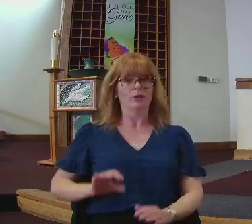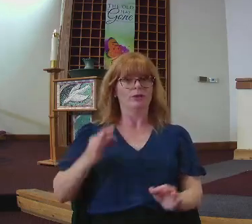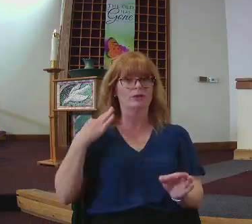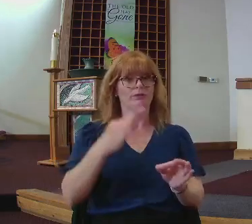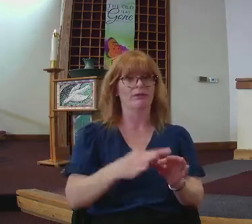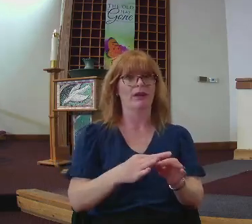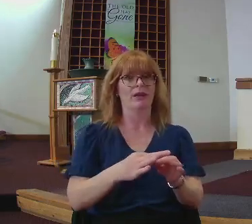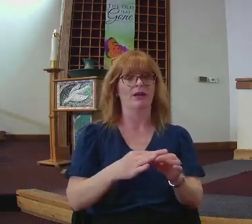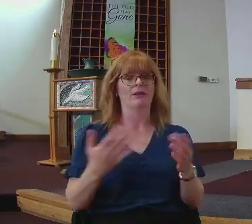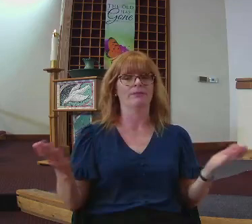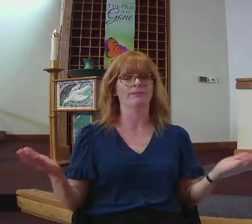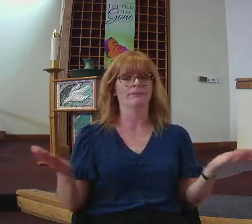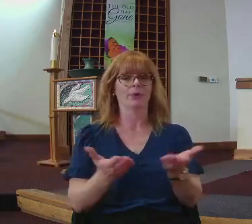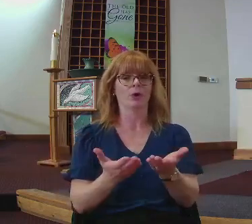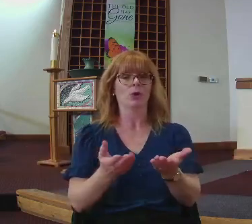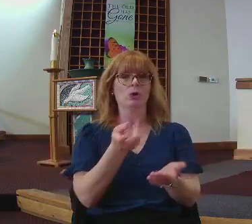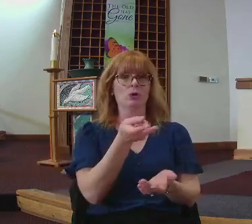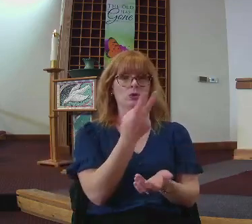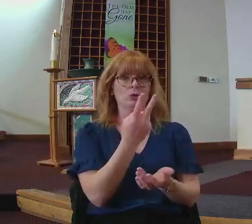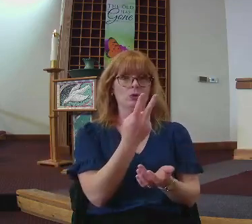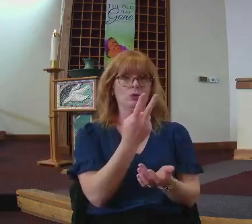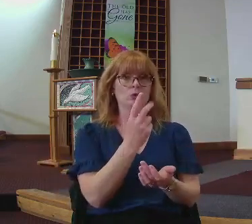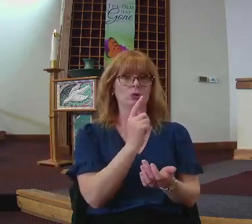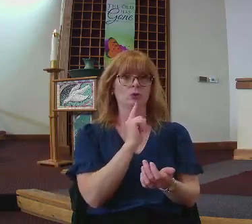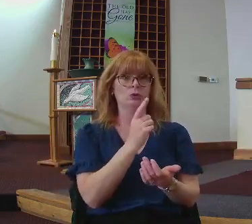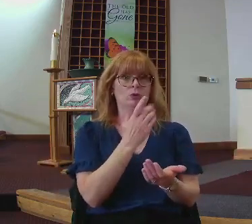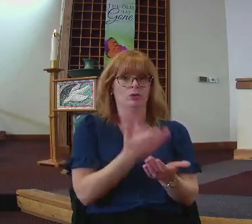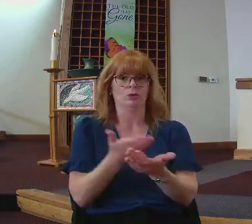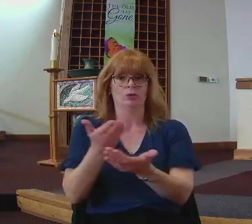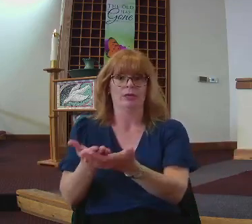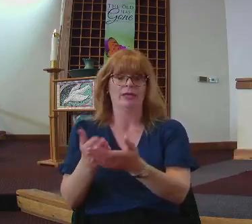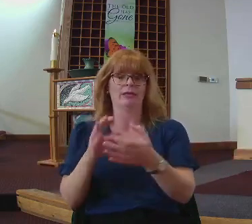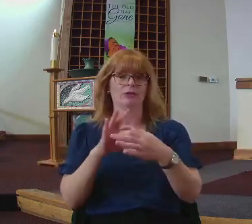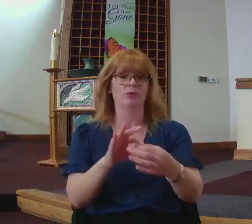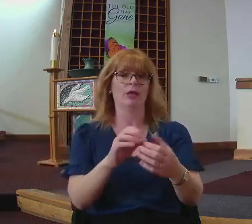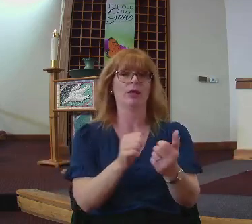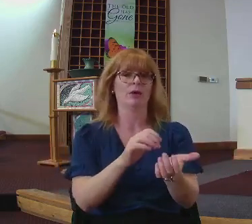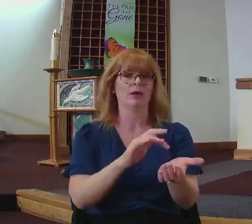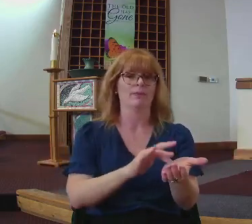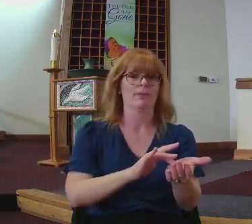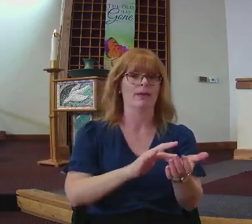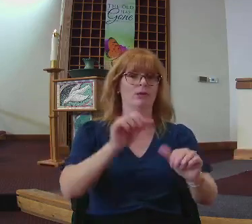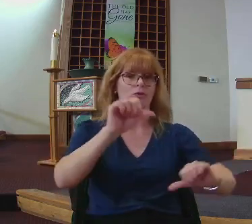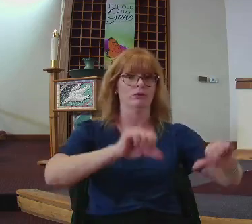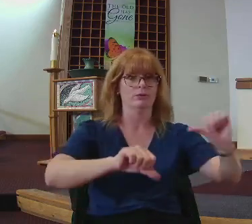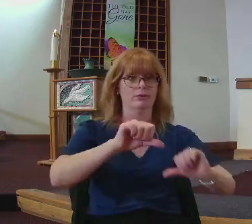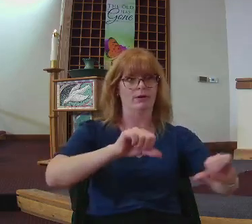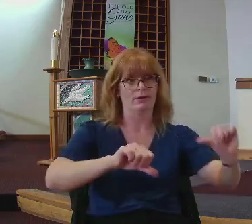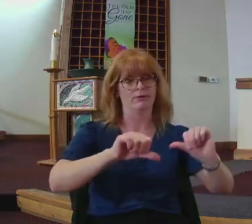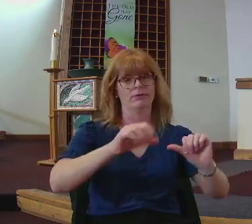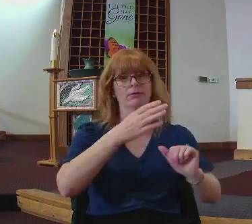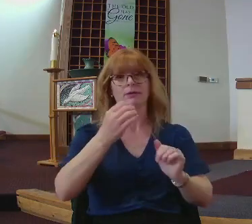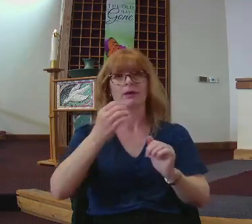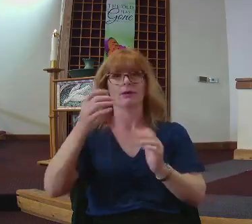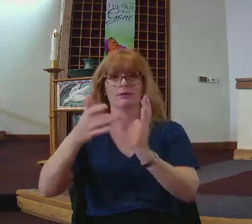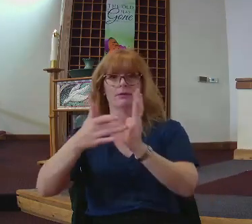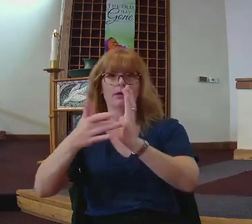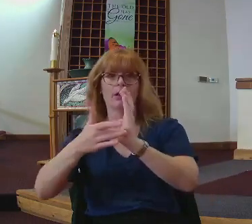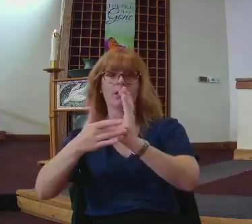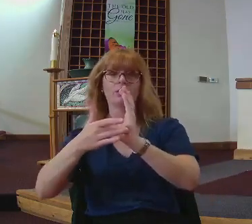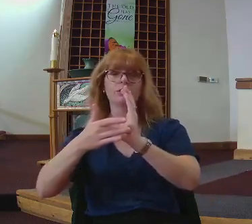brings together two realities when it comes to use of medicine, medical science, and technology.